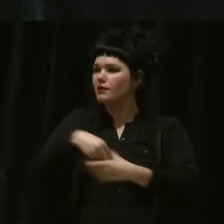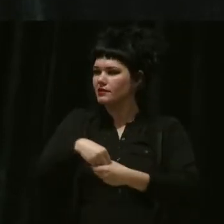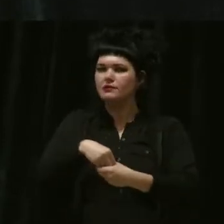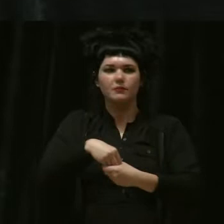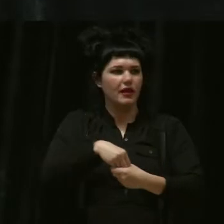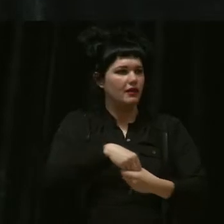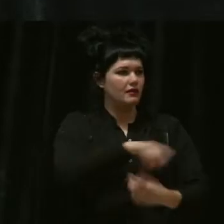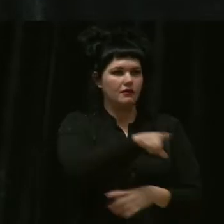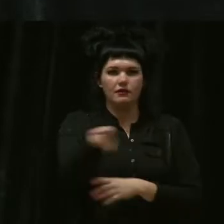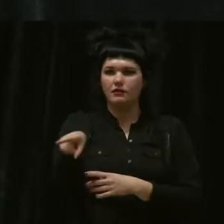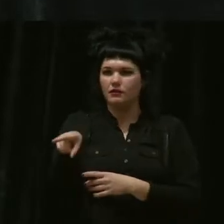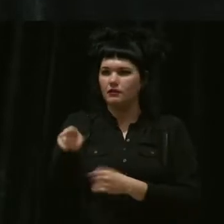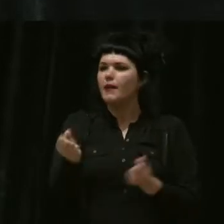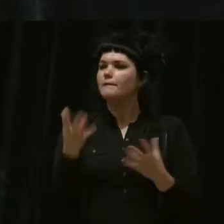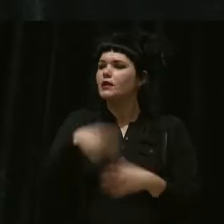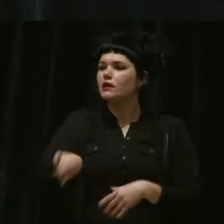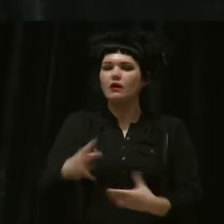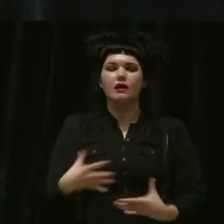of those